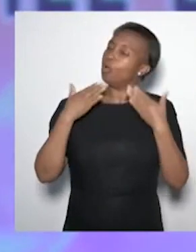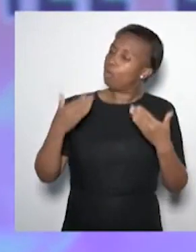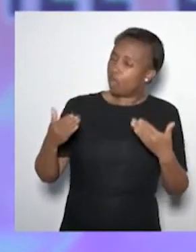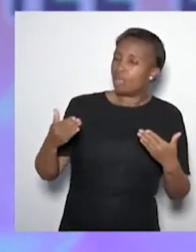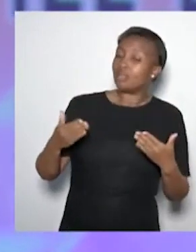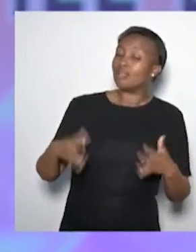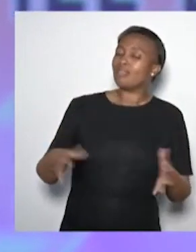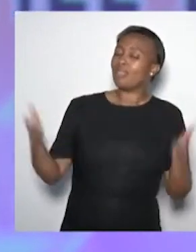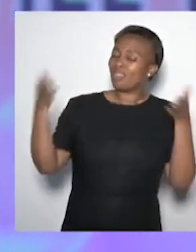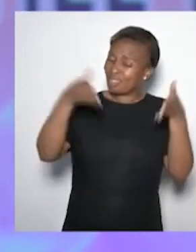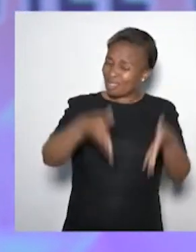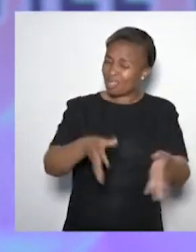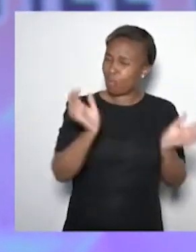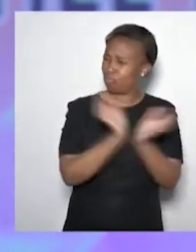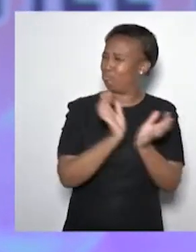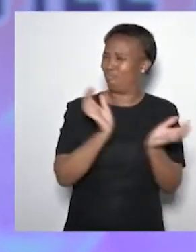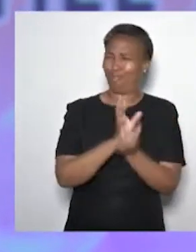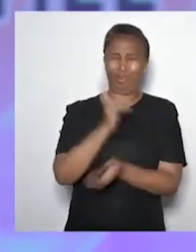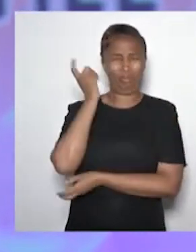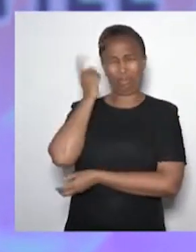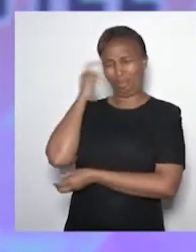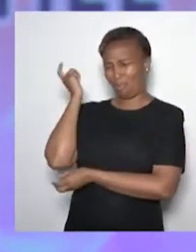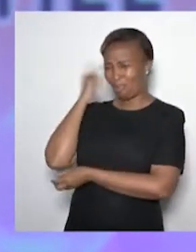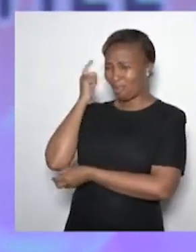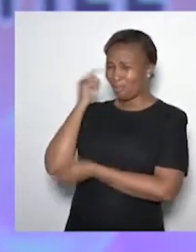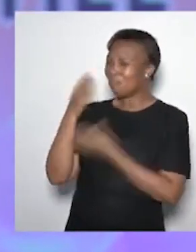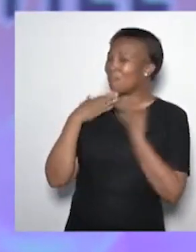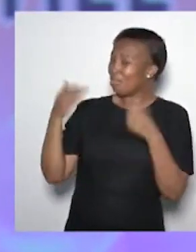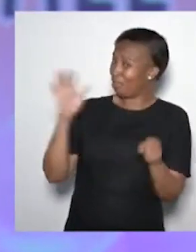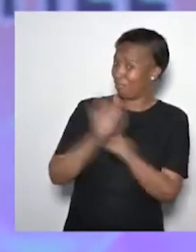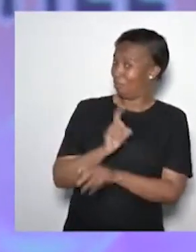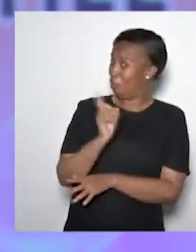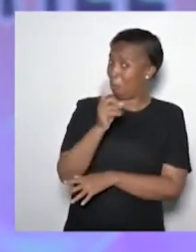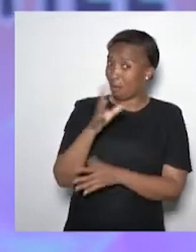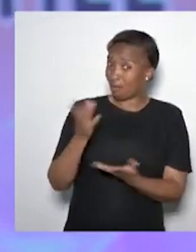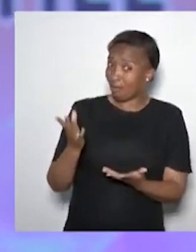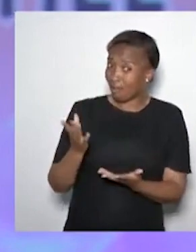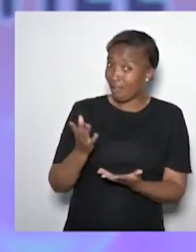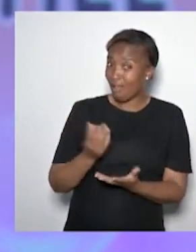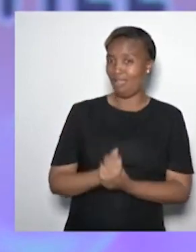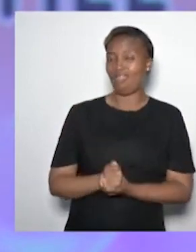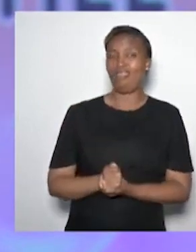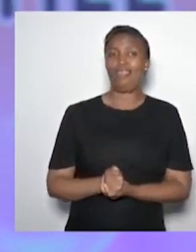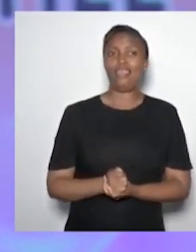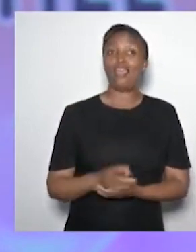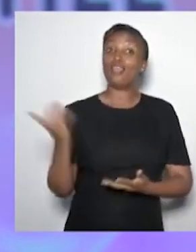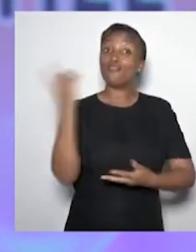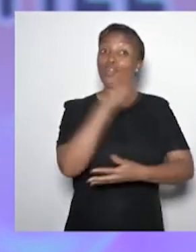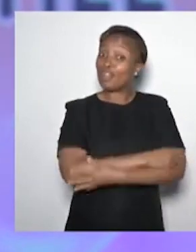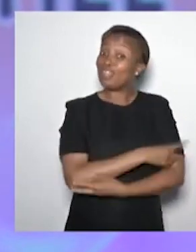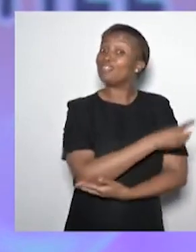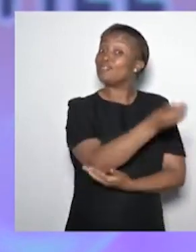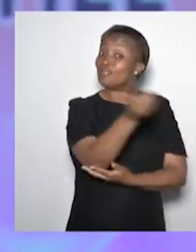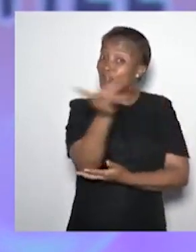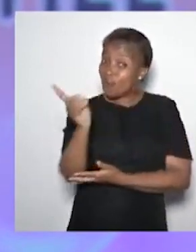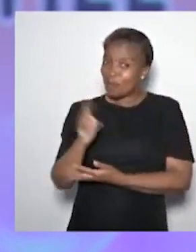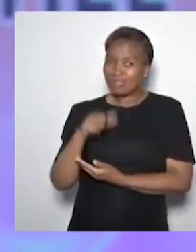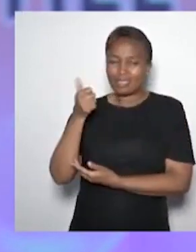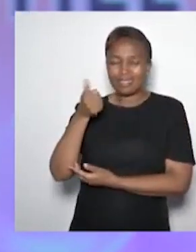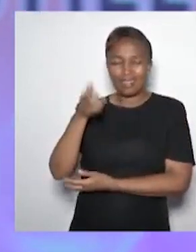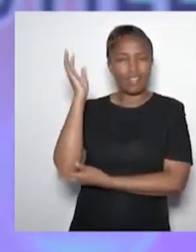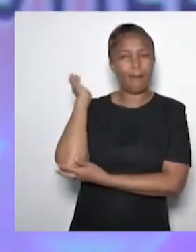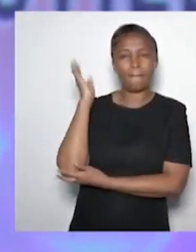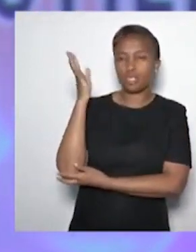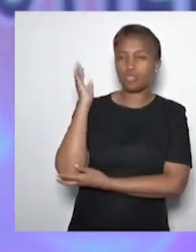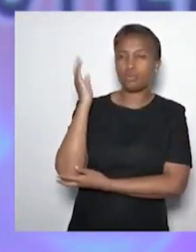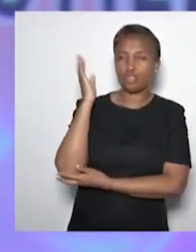thinking, grateful for what? You know, as this. And for those days, that Saturday, he preached, Sunday was at